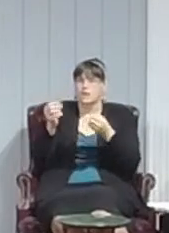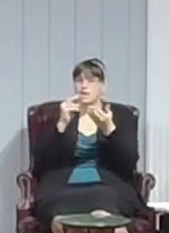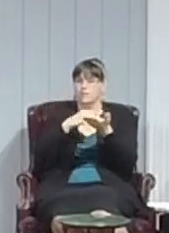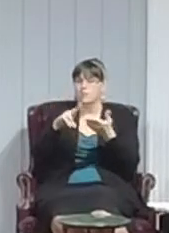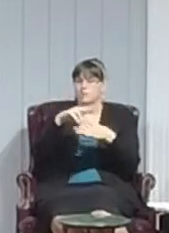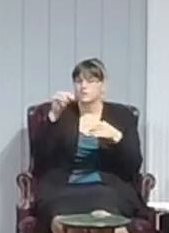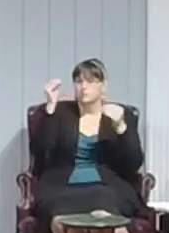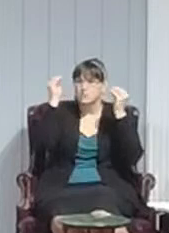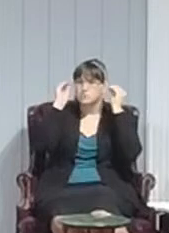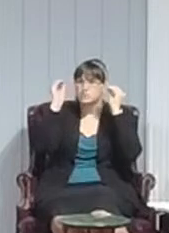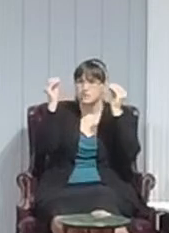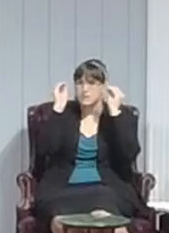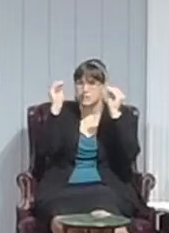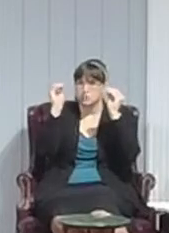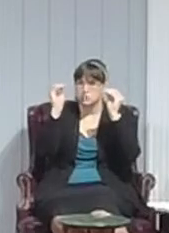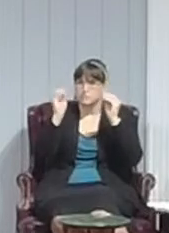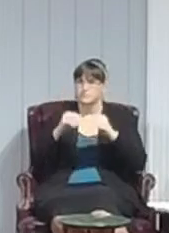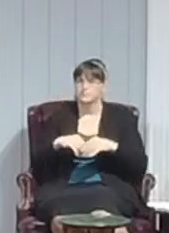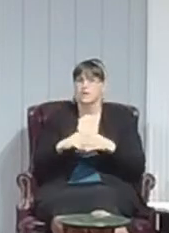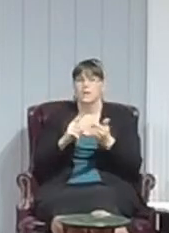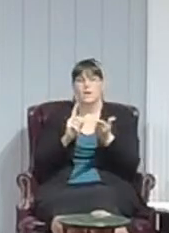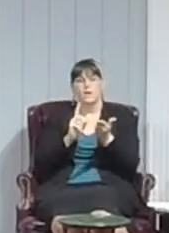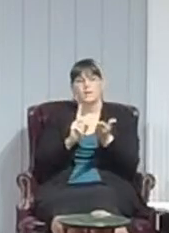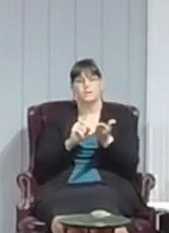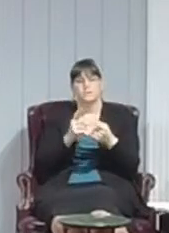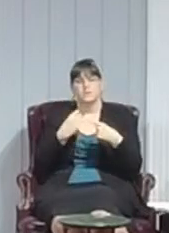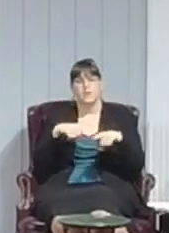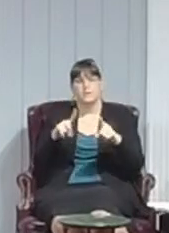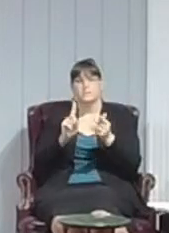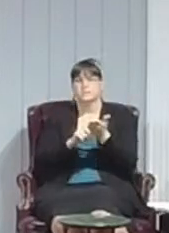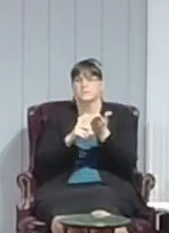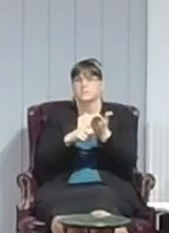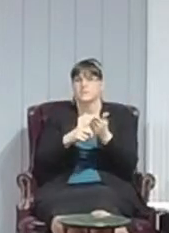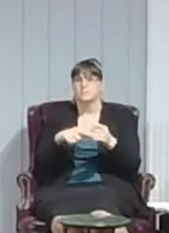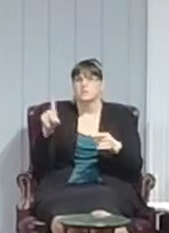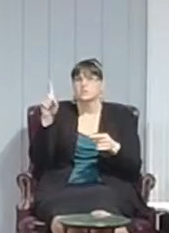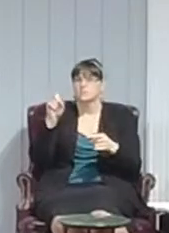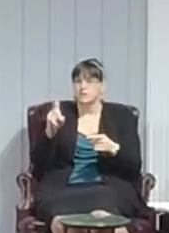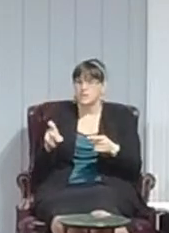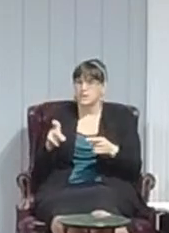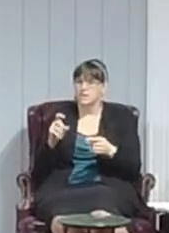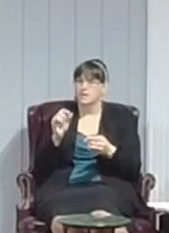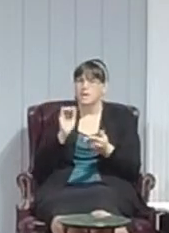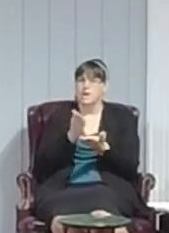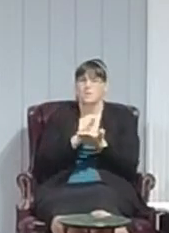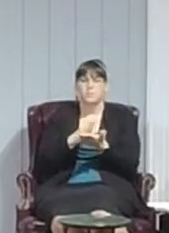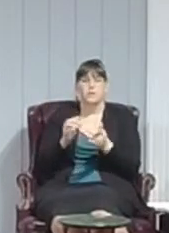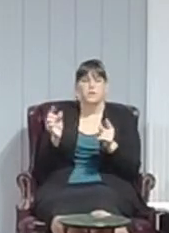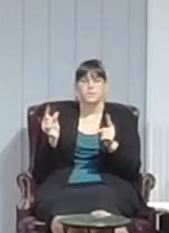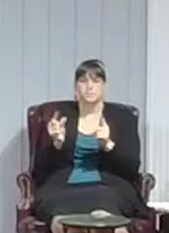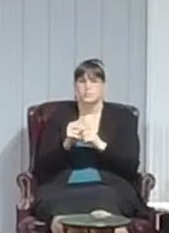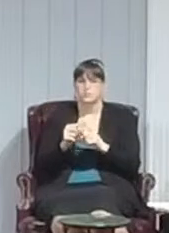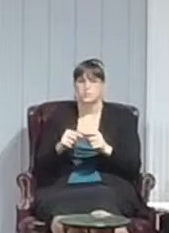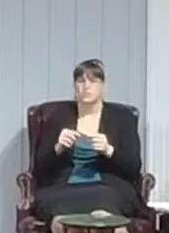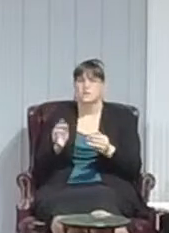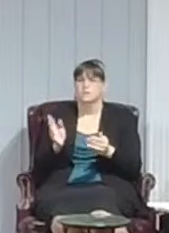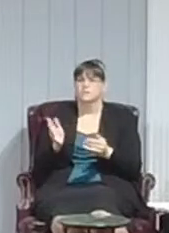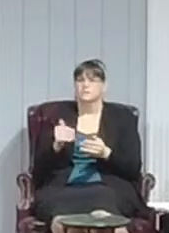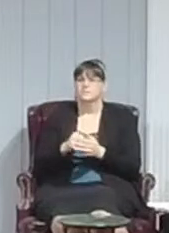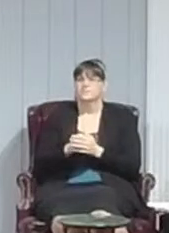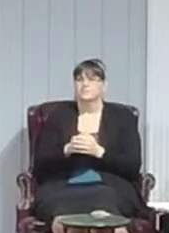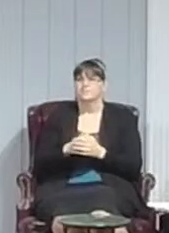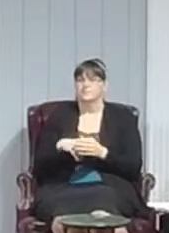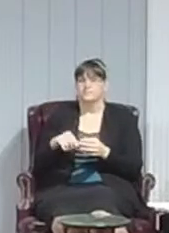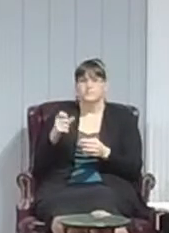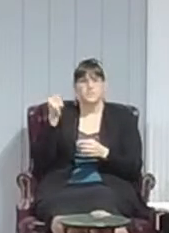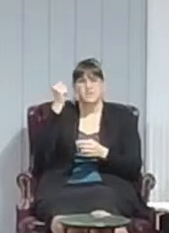what will happen is that sometime you'll need a scripture. You've been studying the Bible and you've been learning the Bible and you feel like, man, I just don't get any of this and